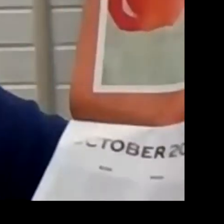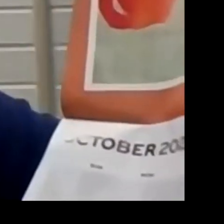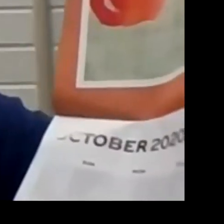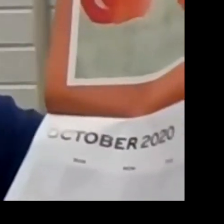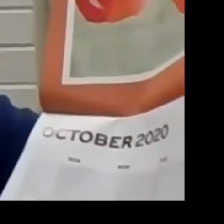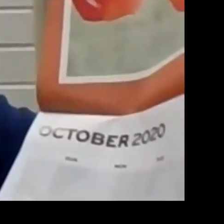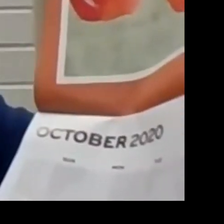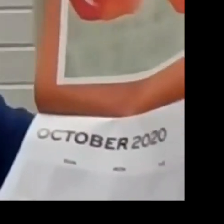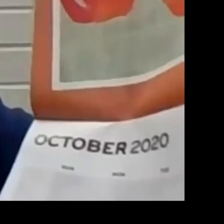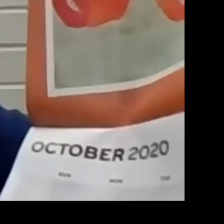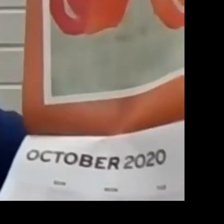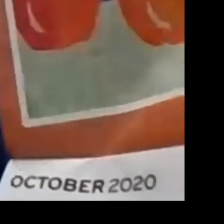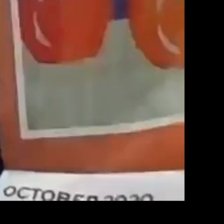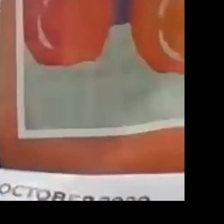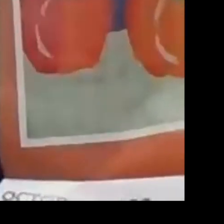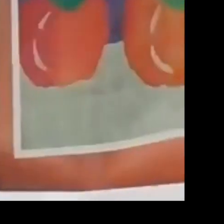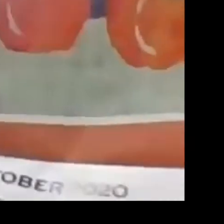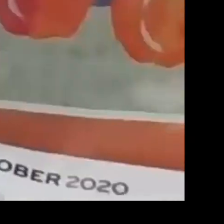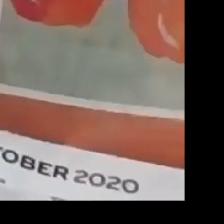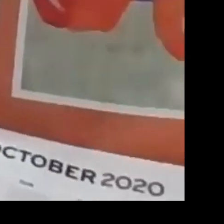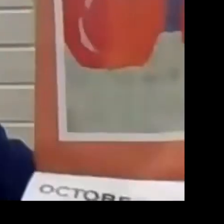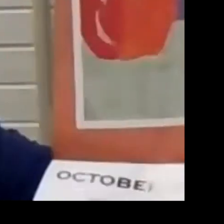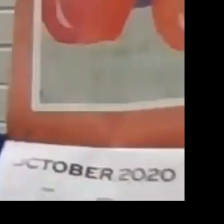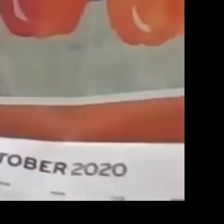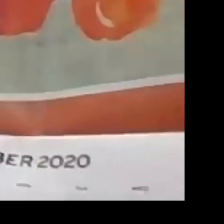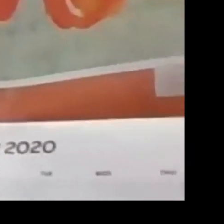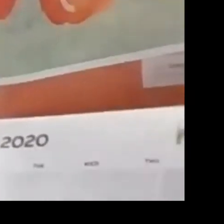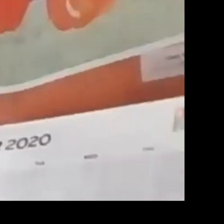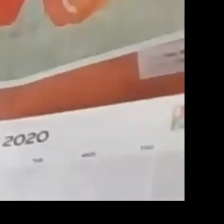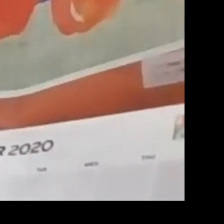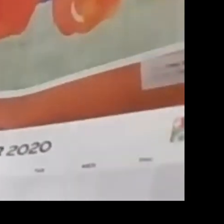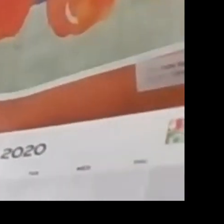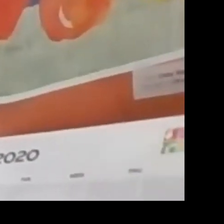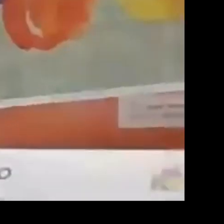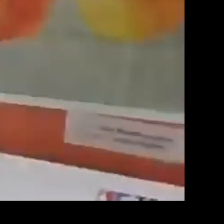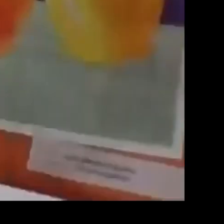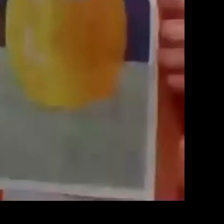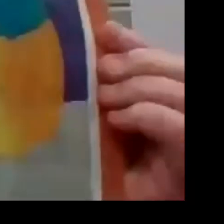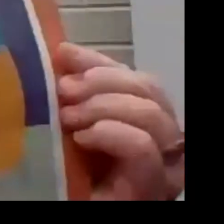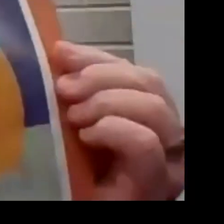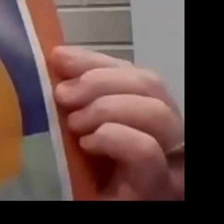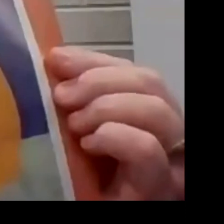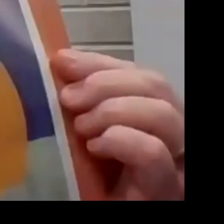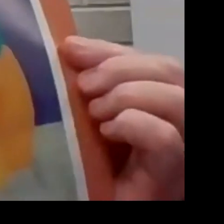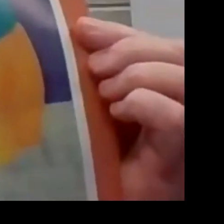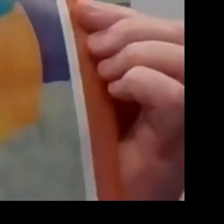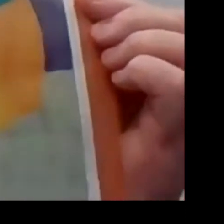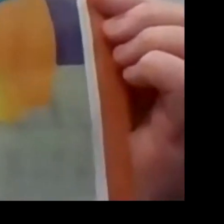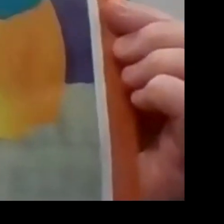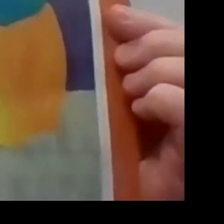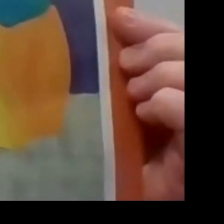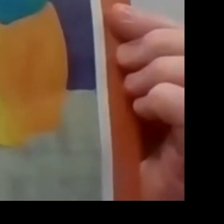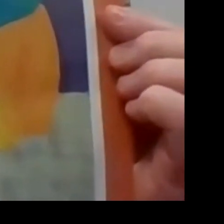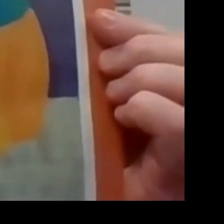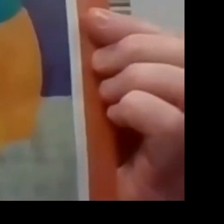is Lincoln Ingelkes, and I'm sorry if I butchered that, but his color blending apple. So I'm just sharing that because it